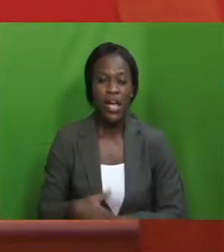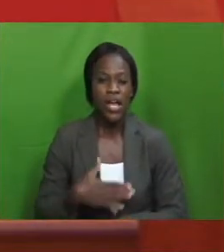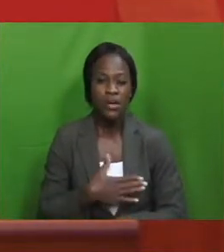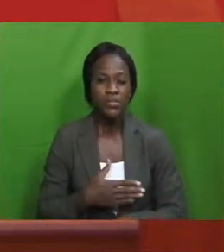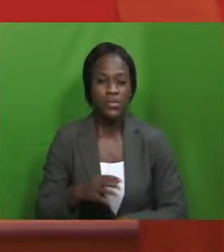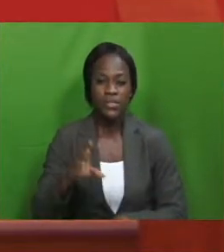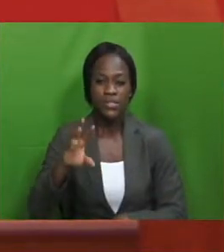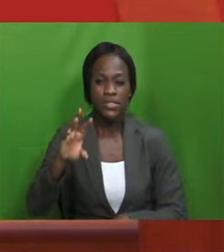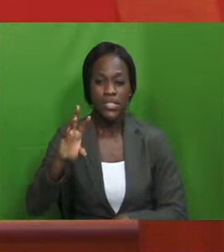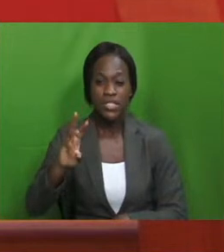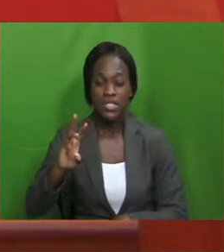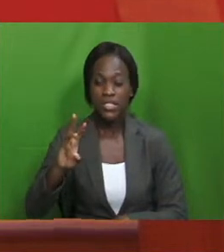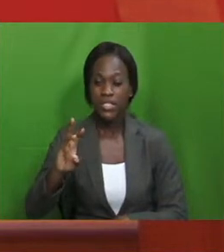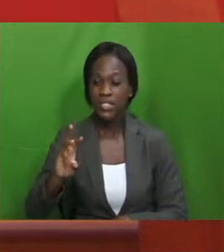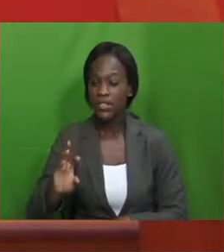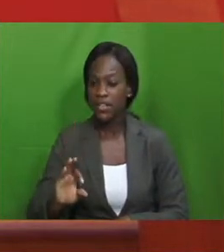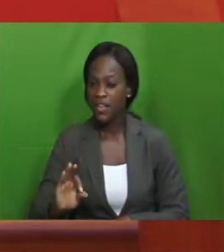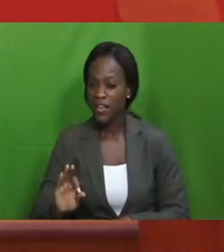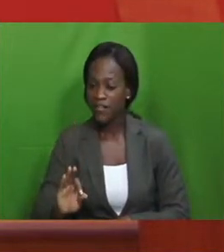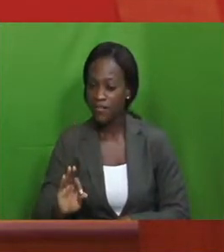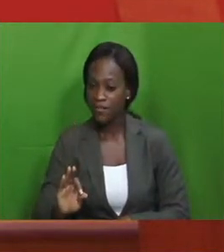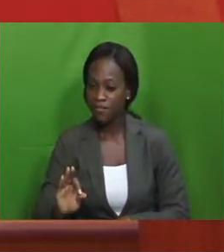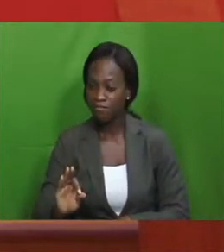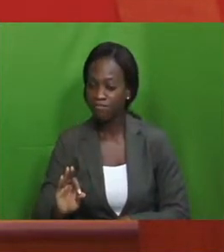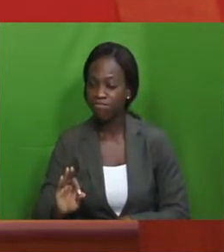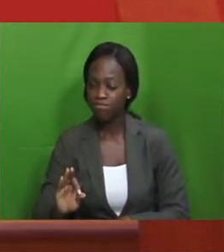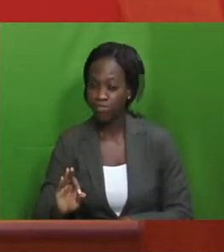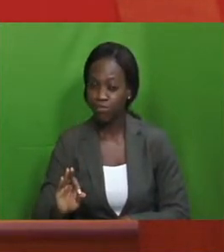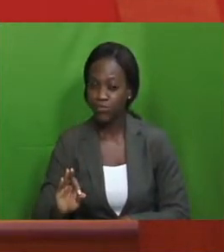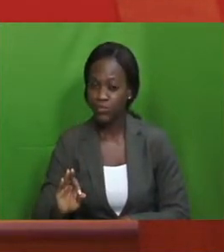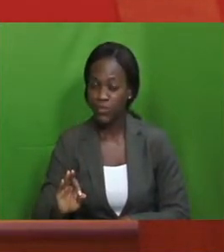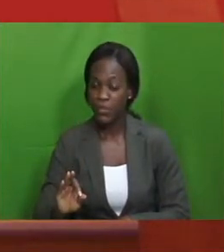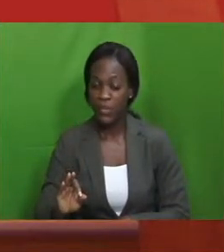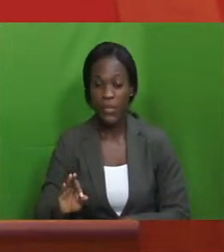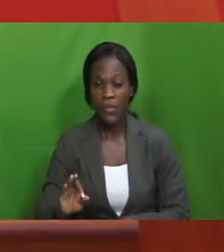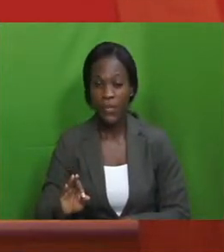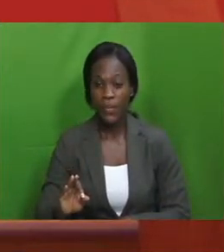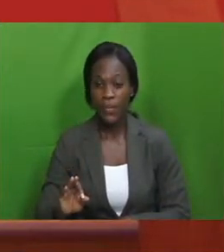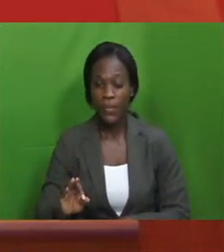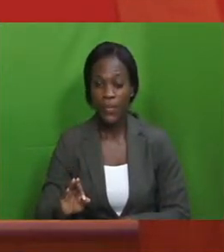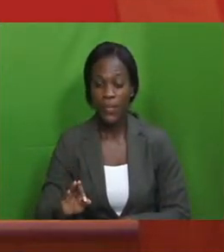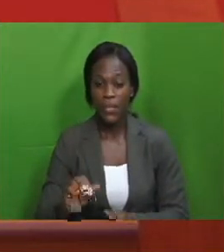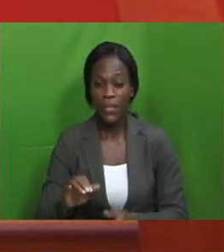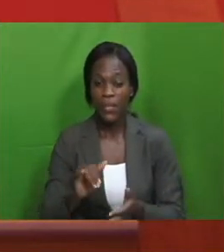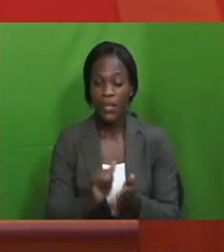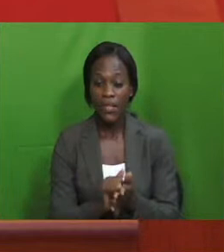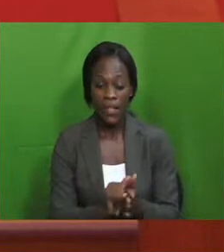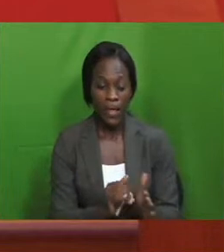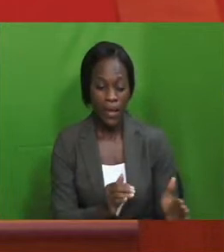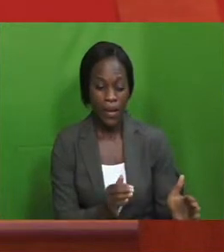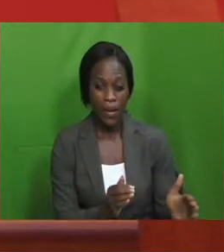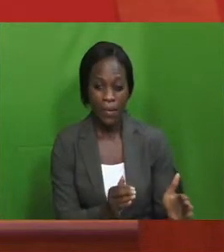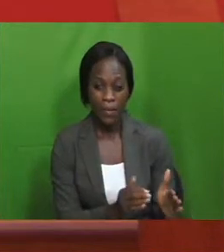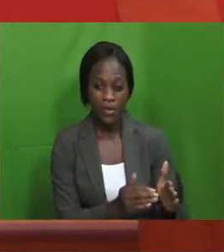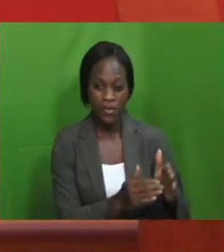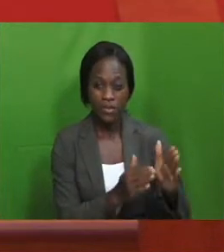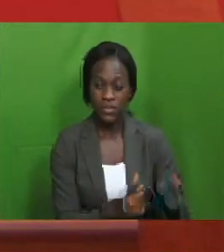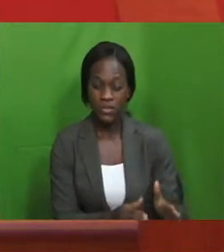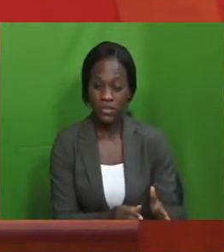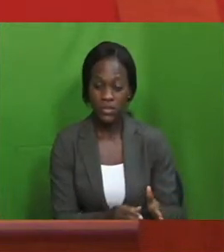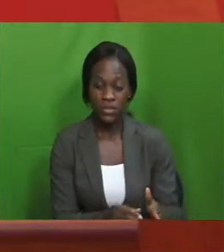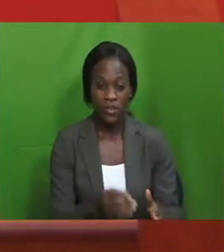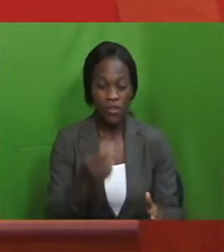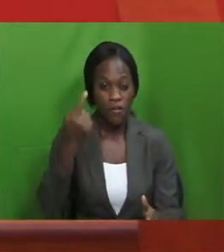urgent question 6F, who stands in the name of the Minority Leader, is to the Minister